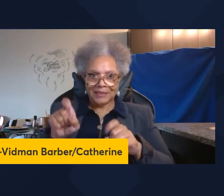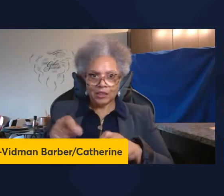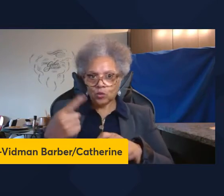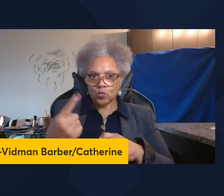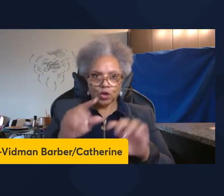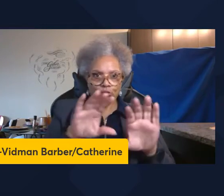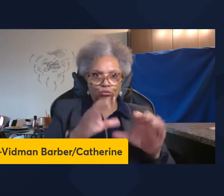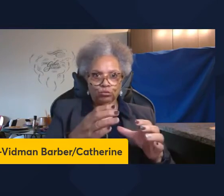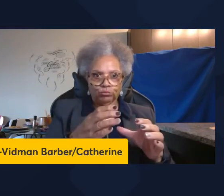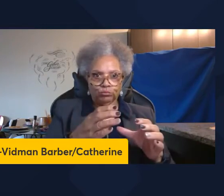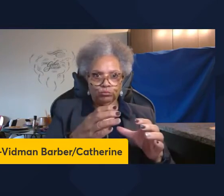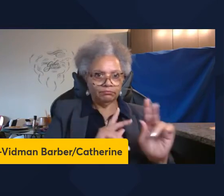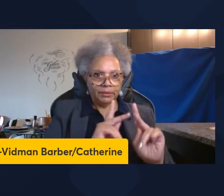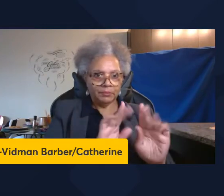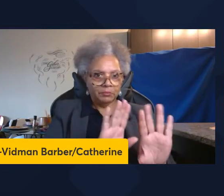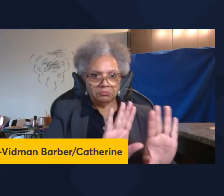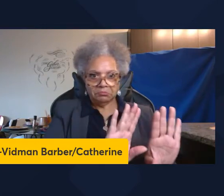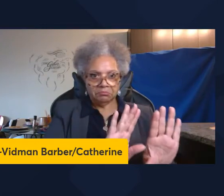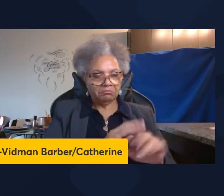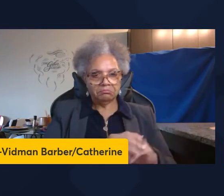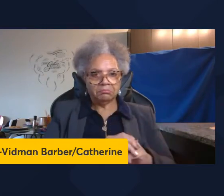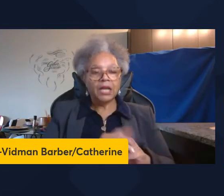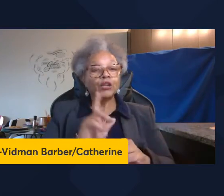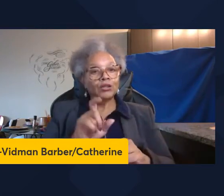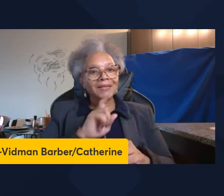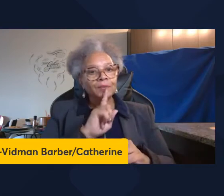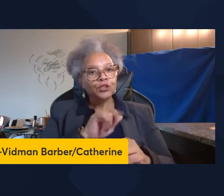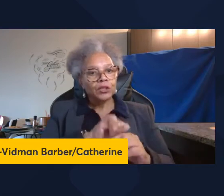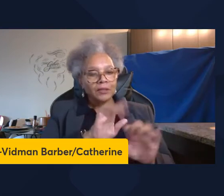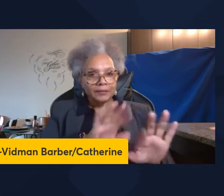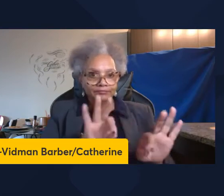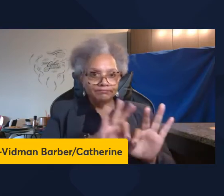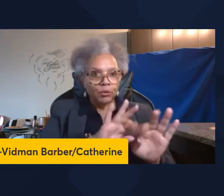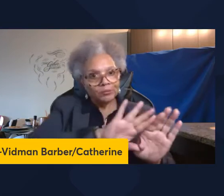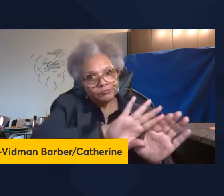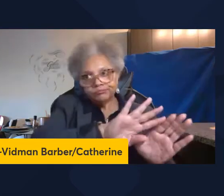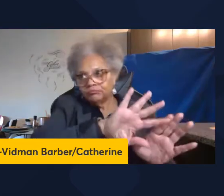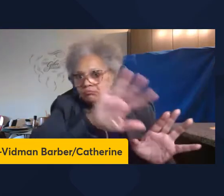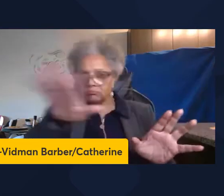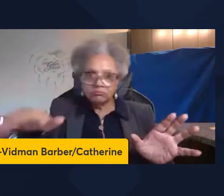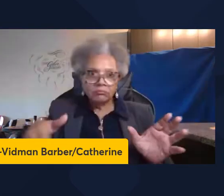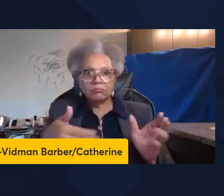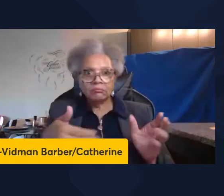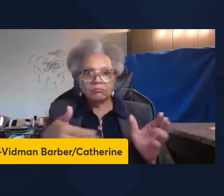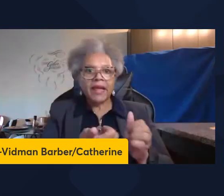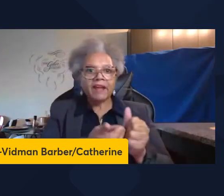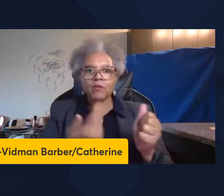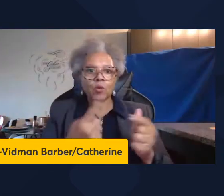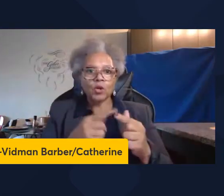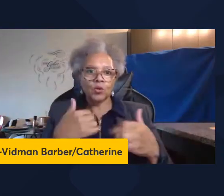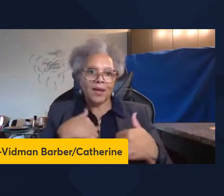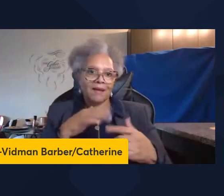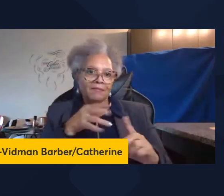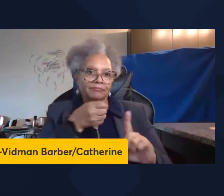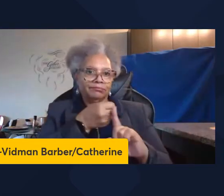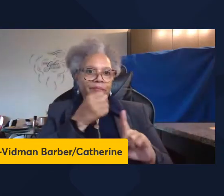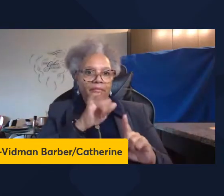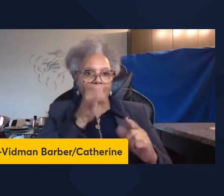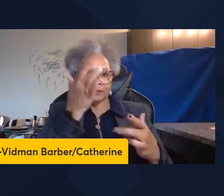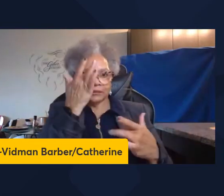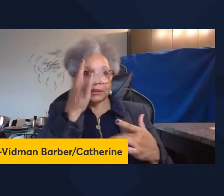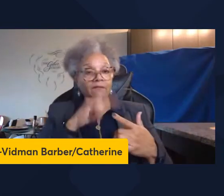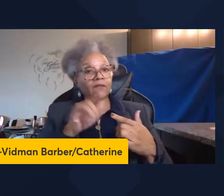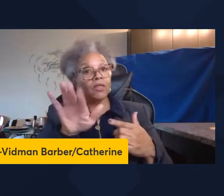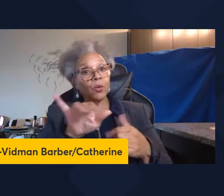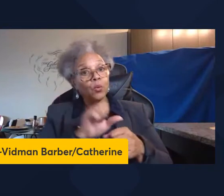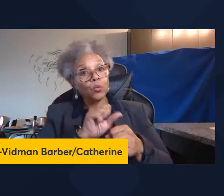individuals. You need to make sure that it's relevant for everyone who has that disease. And so for the work that I've